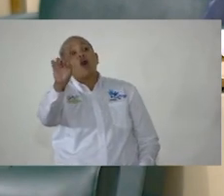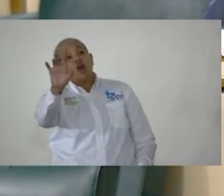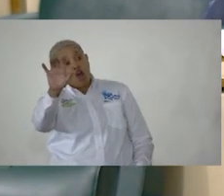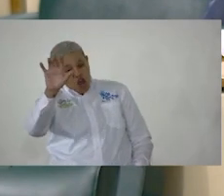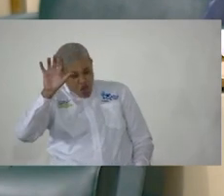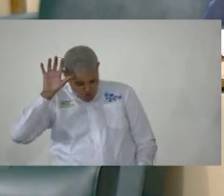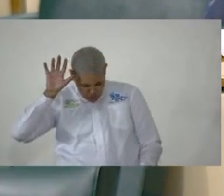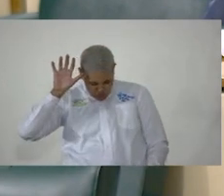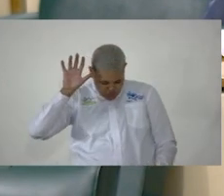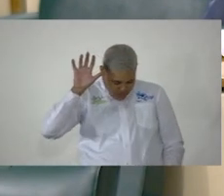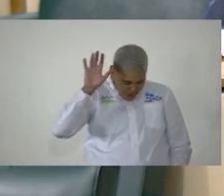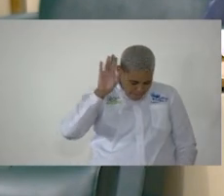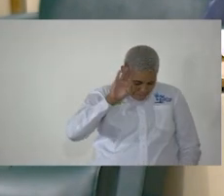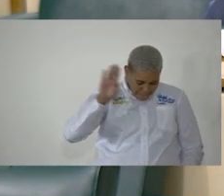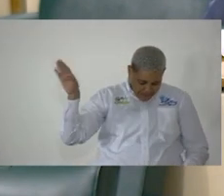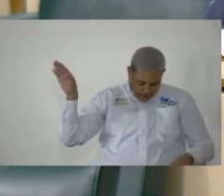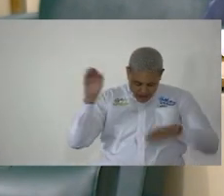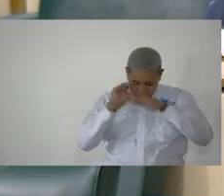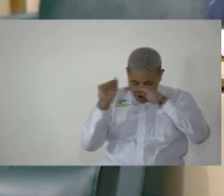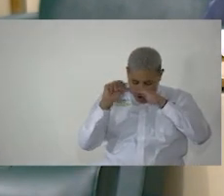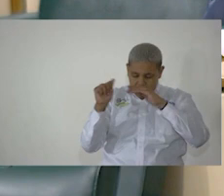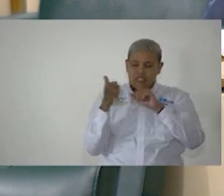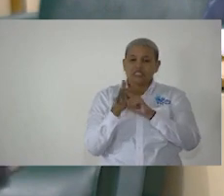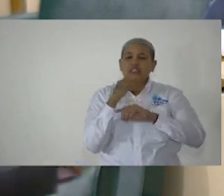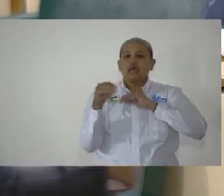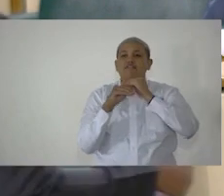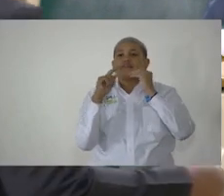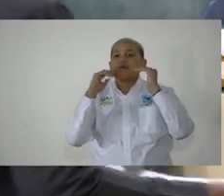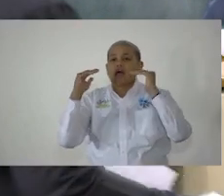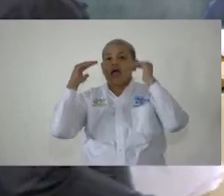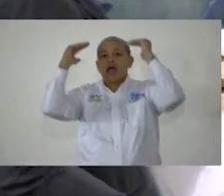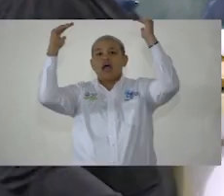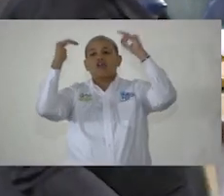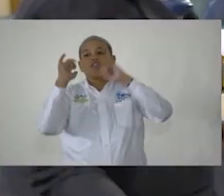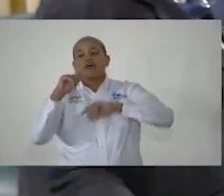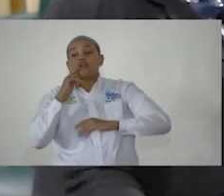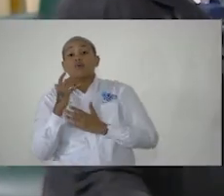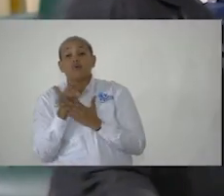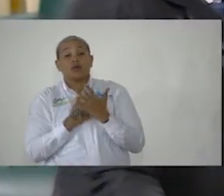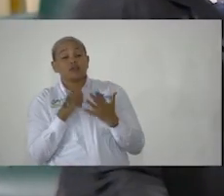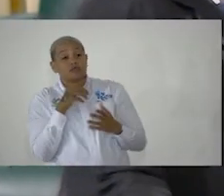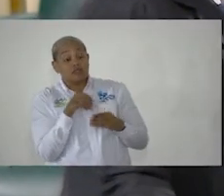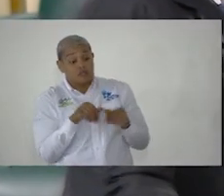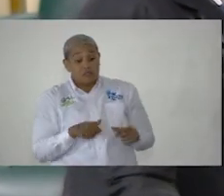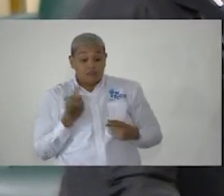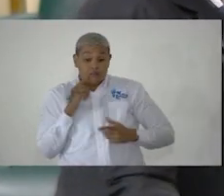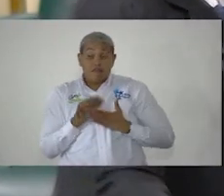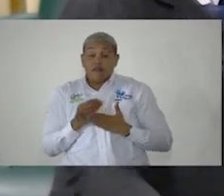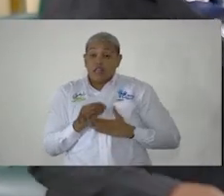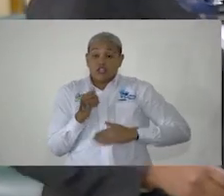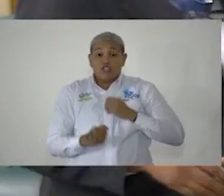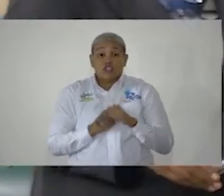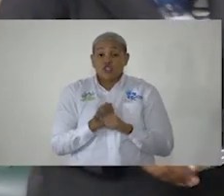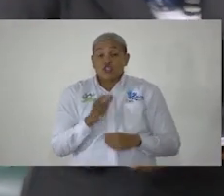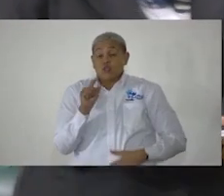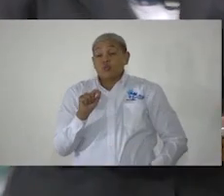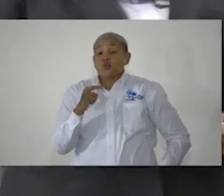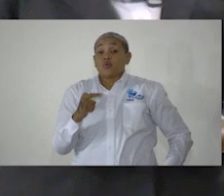$100 billion. Higher than the wages and salaries for fiscal year